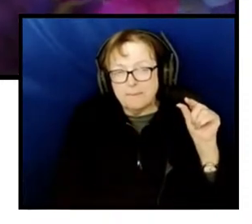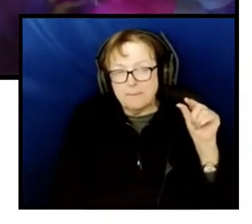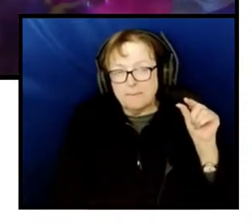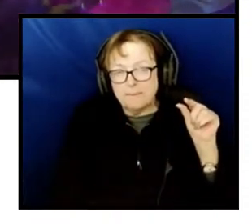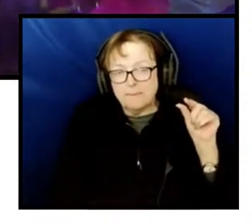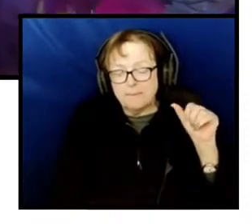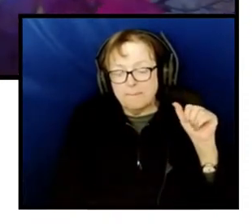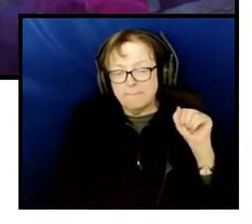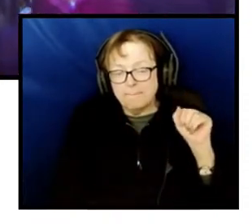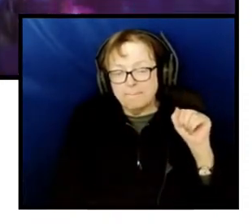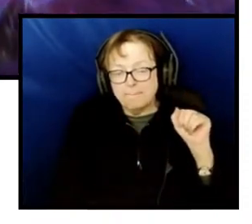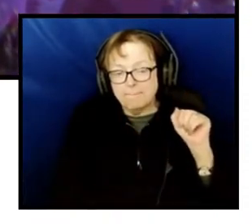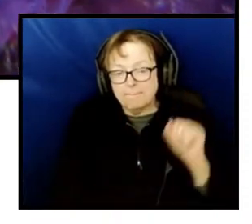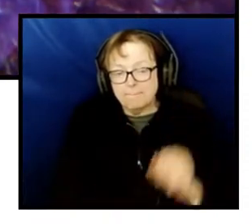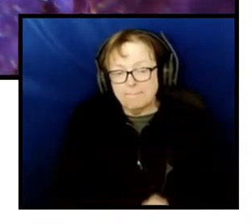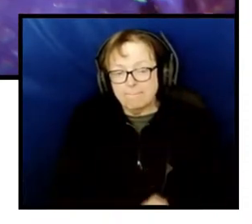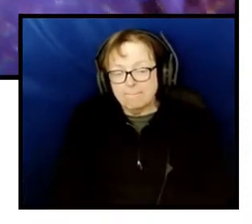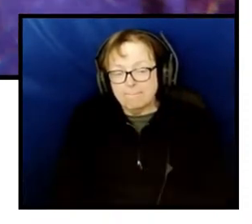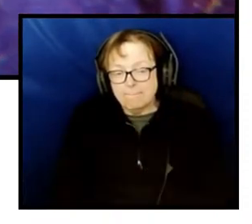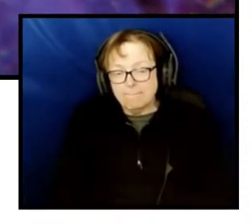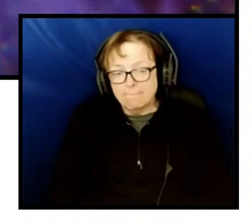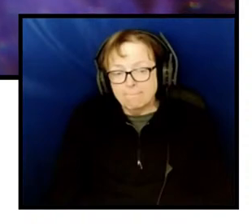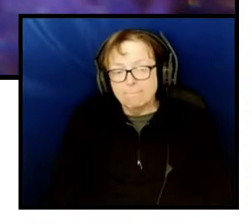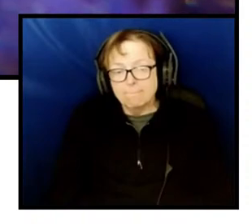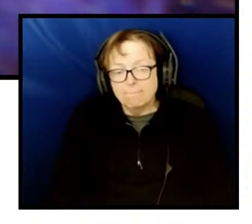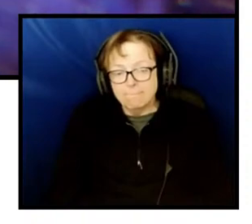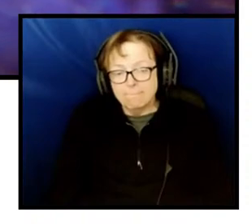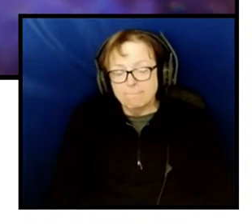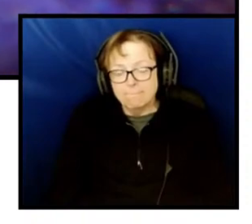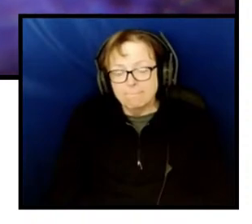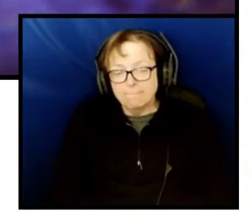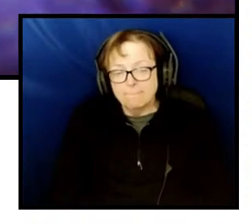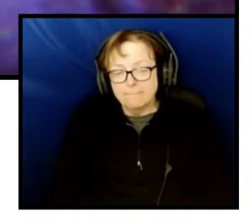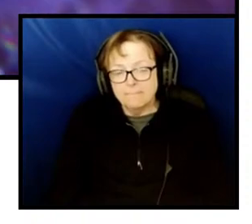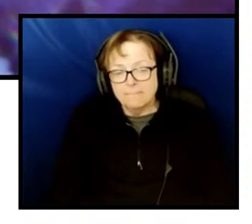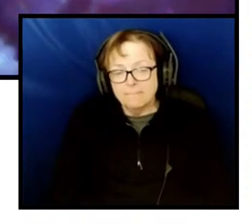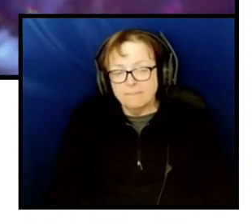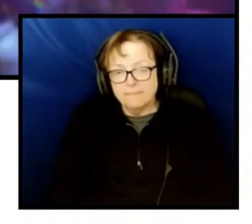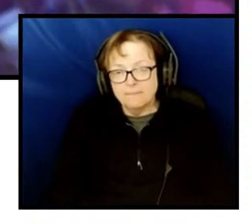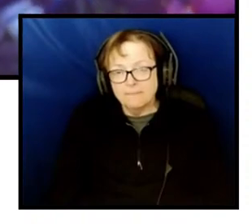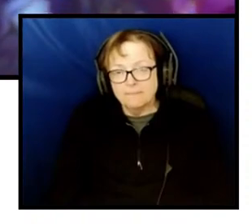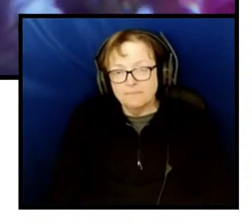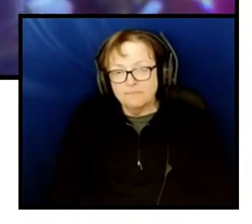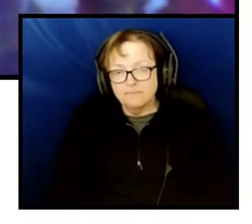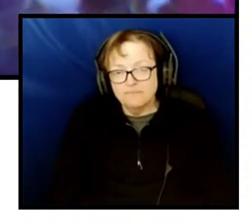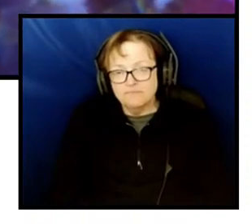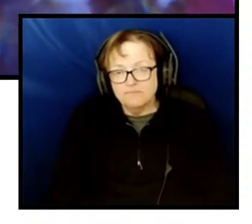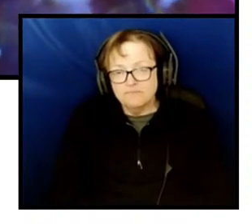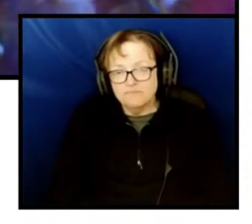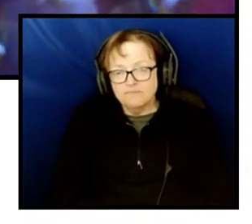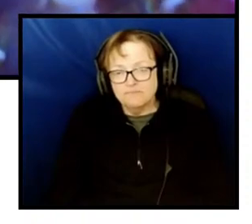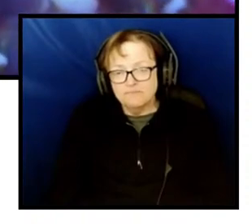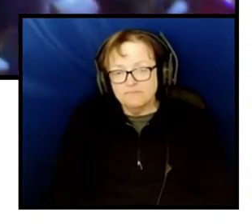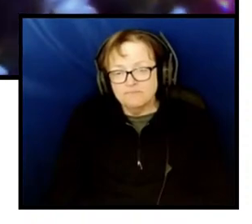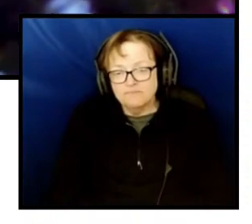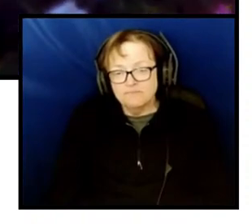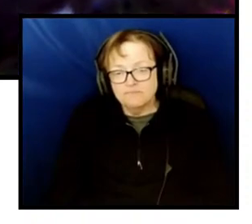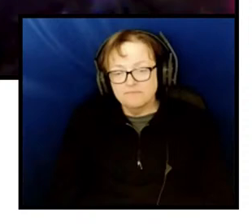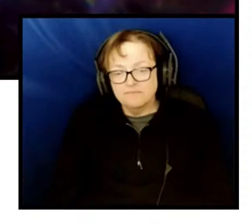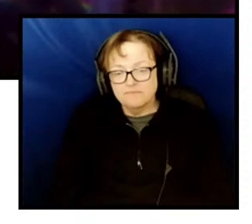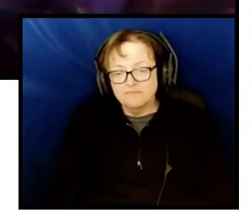five. The mountaintop between my uncle's house and the Cañaveral Mall back in